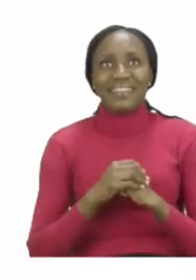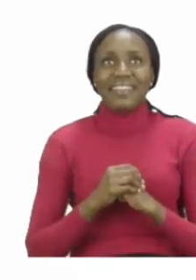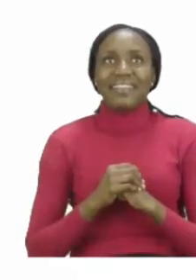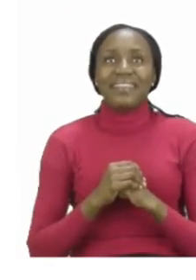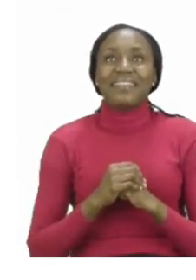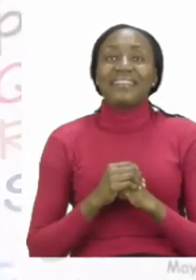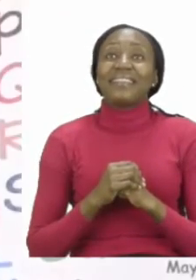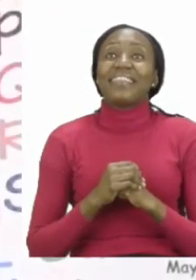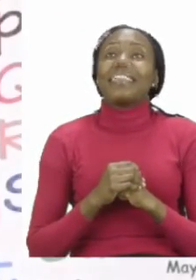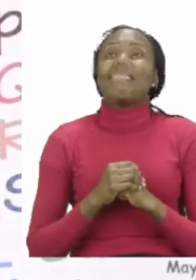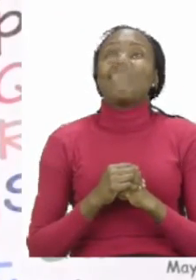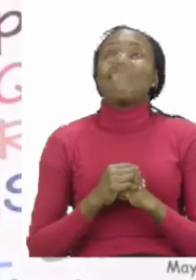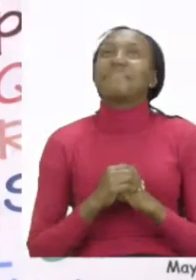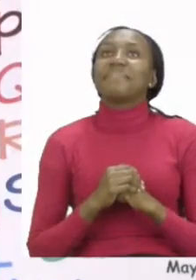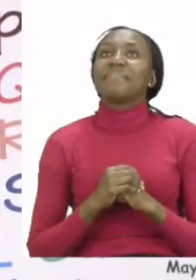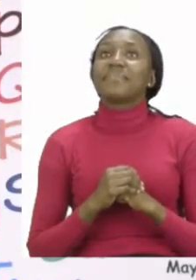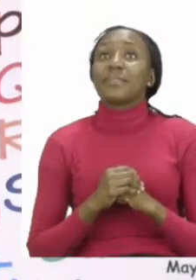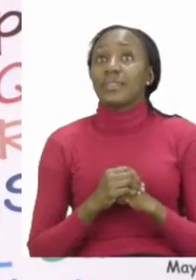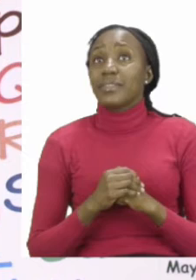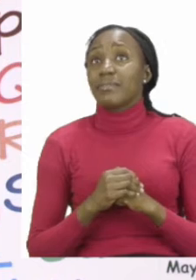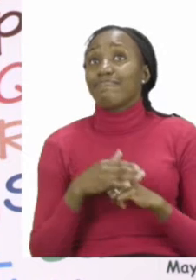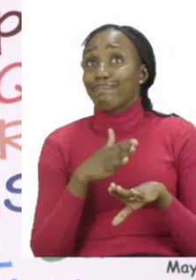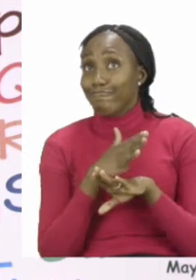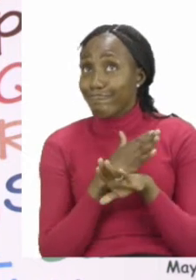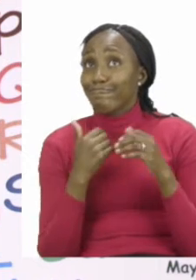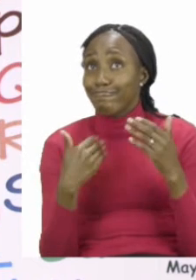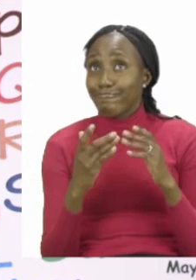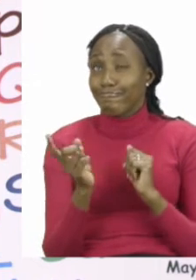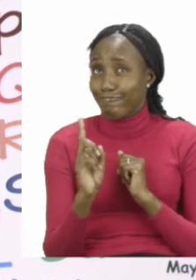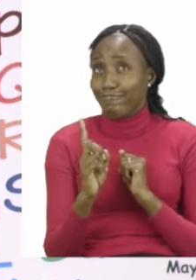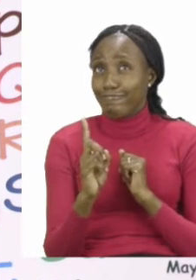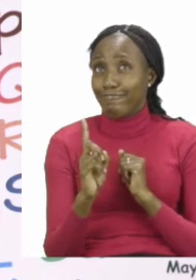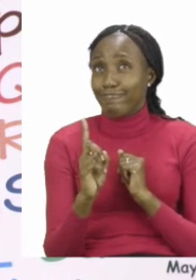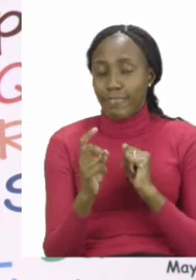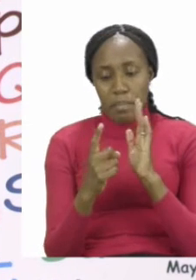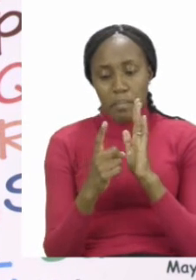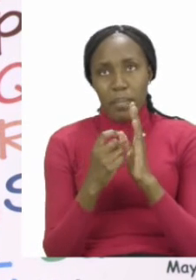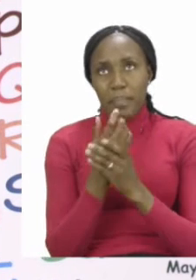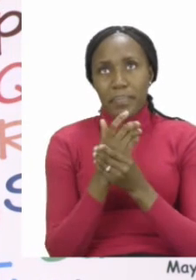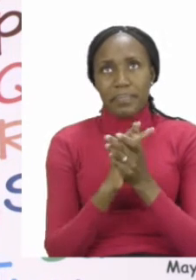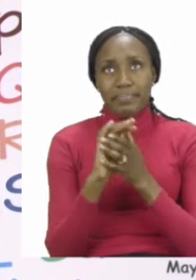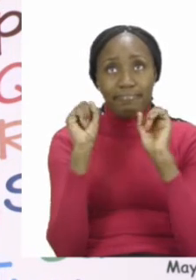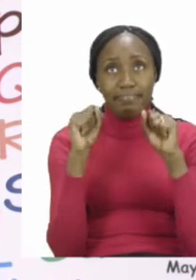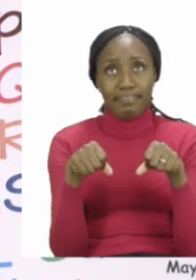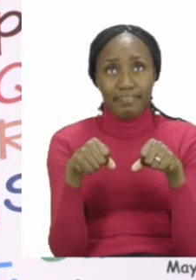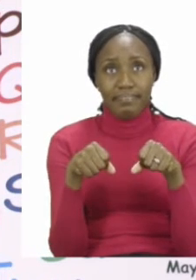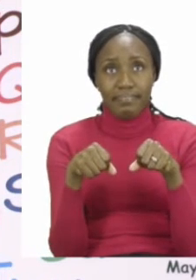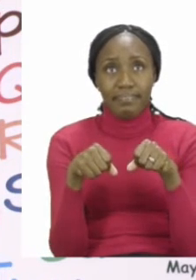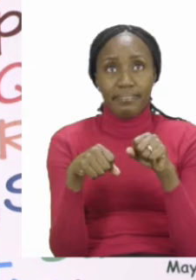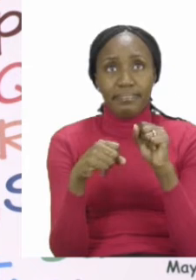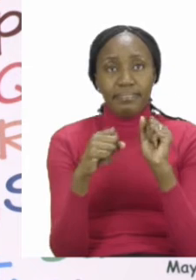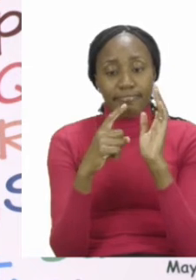animals. Now everyone, before we start with our lesson, we have to sanitize.